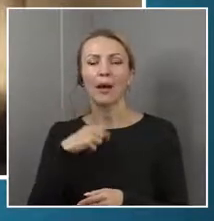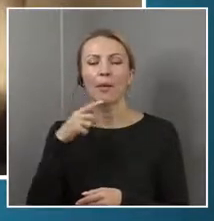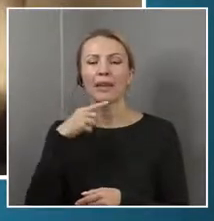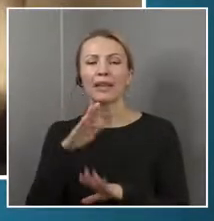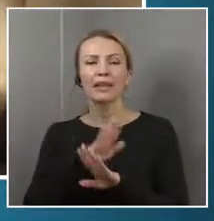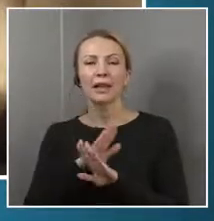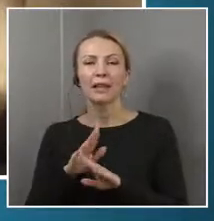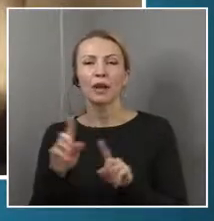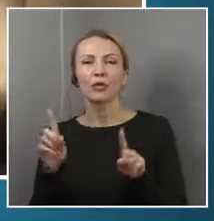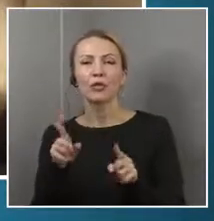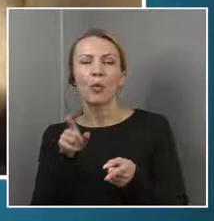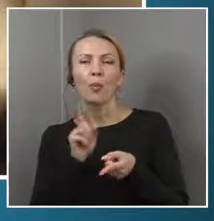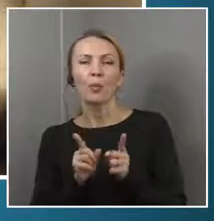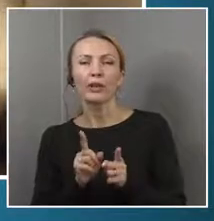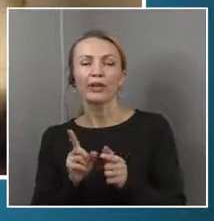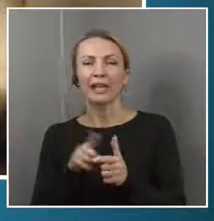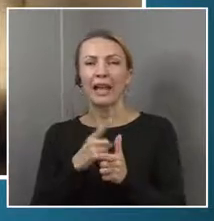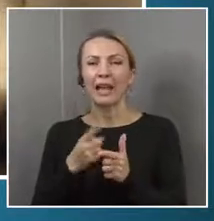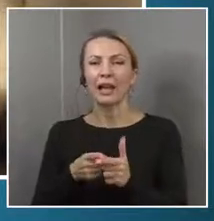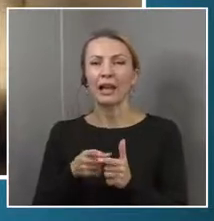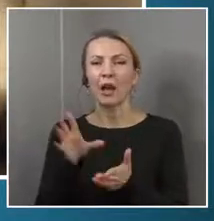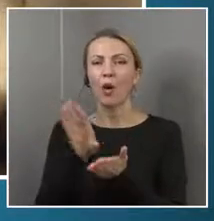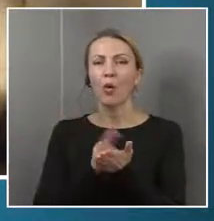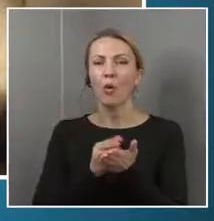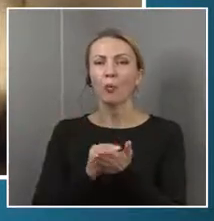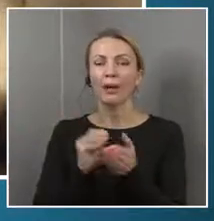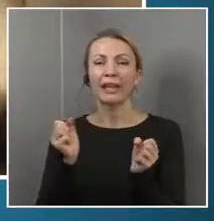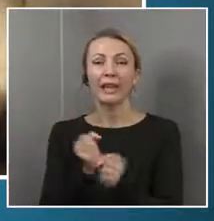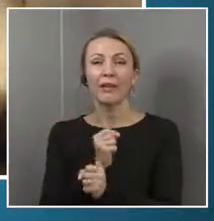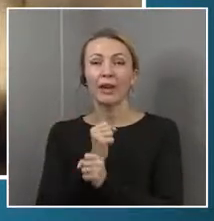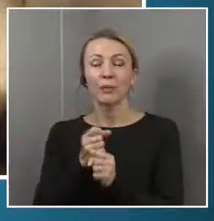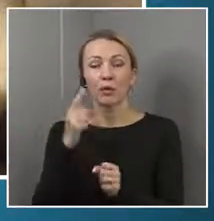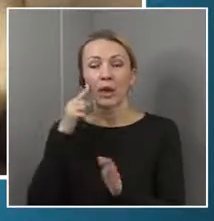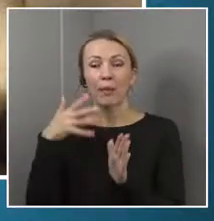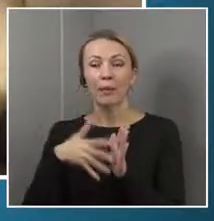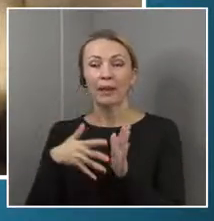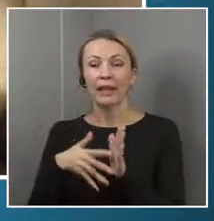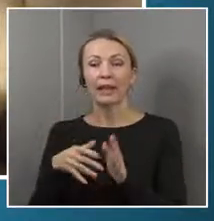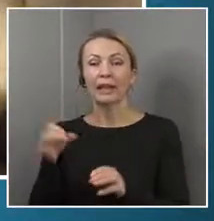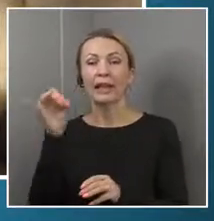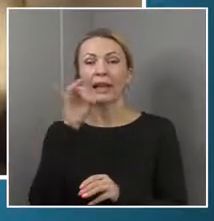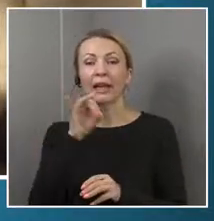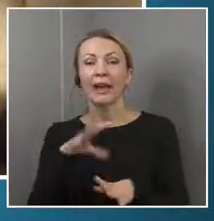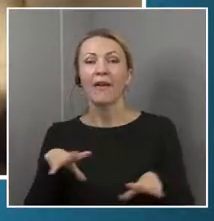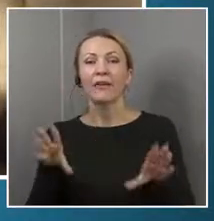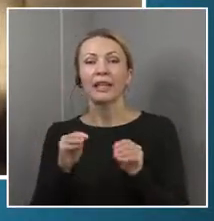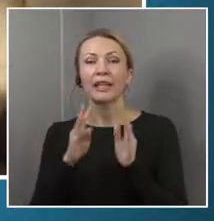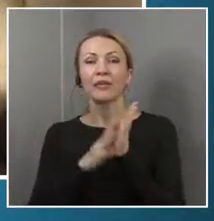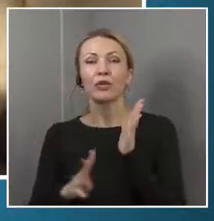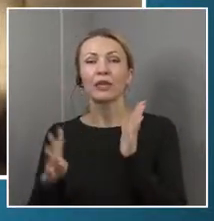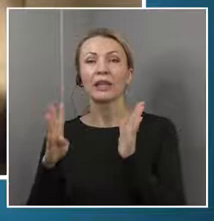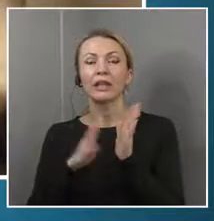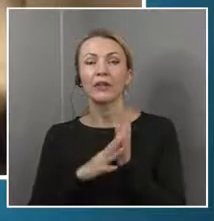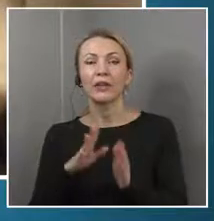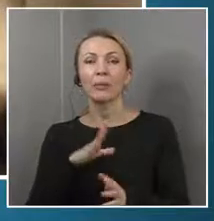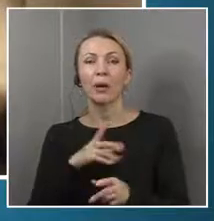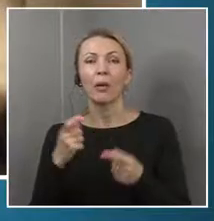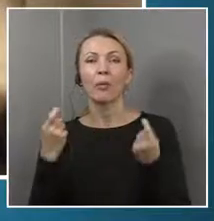each, most people own a fake, but that was done robotically,